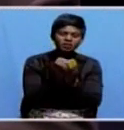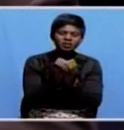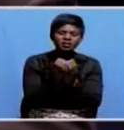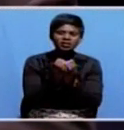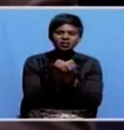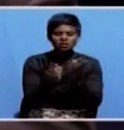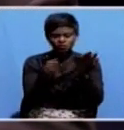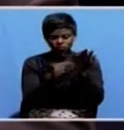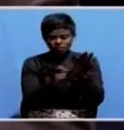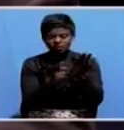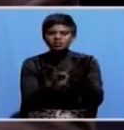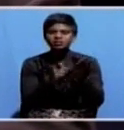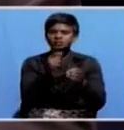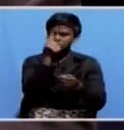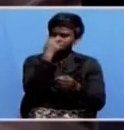Swahili, Tanzania,